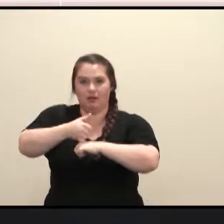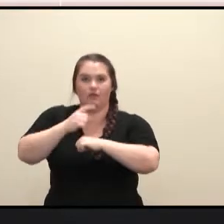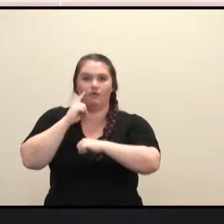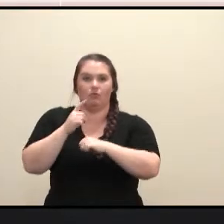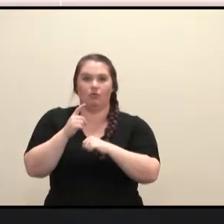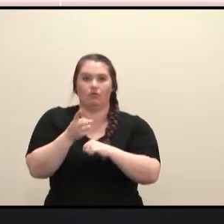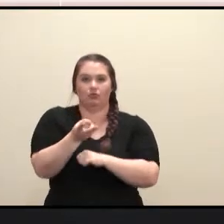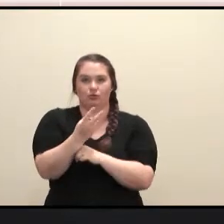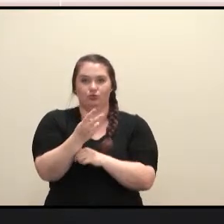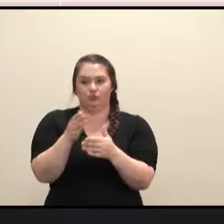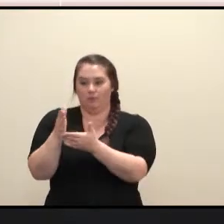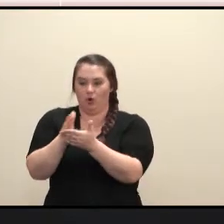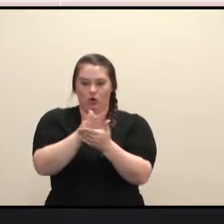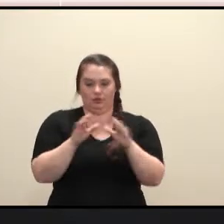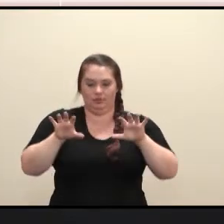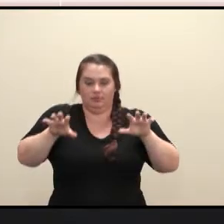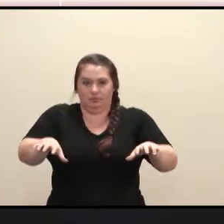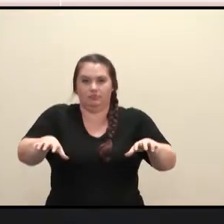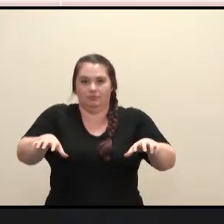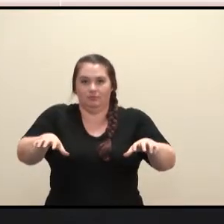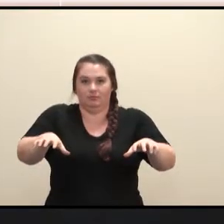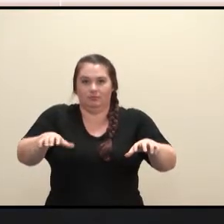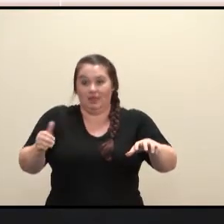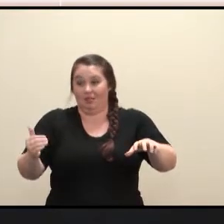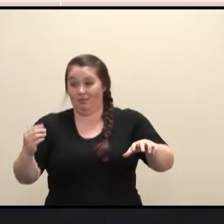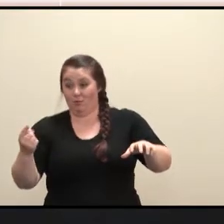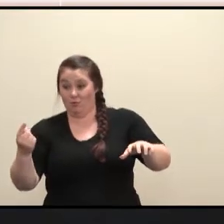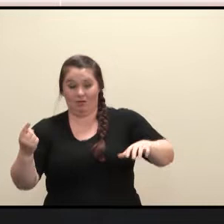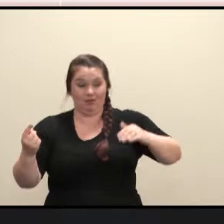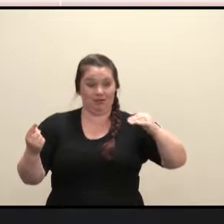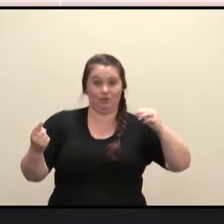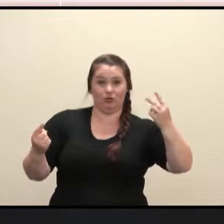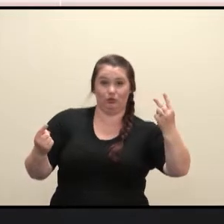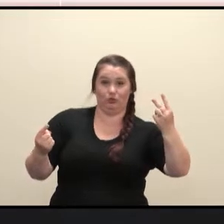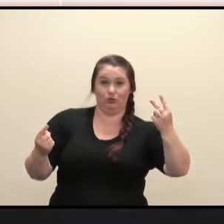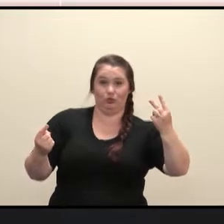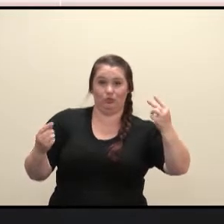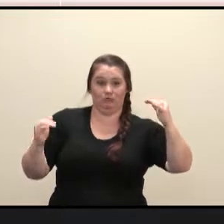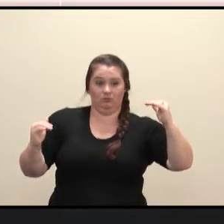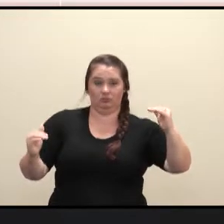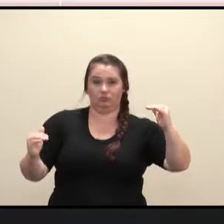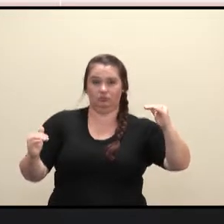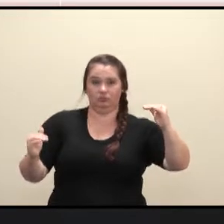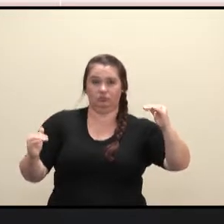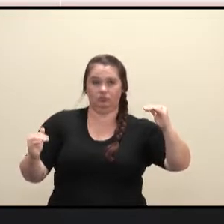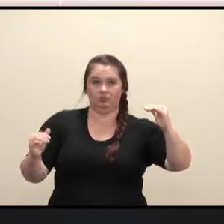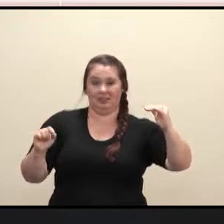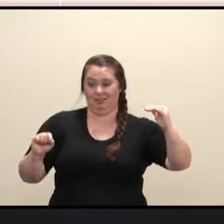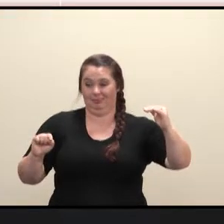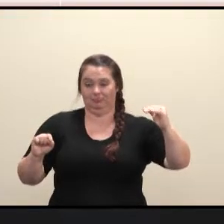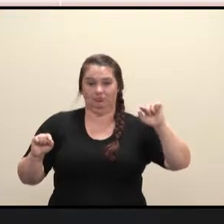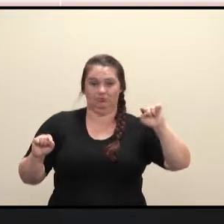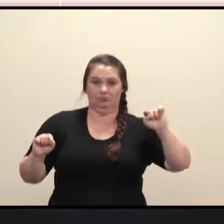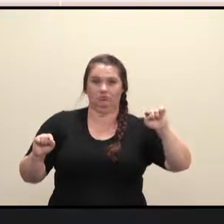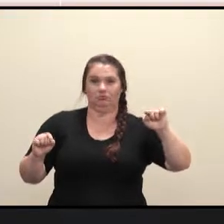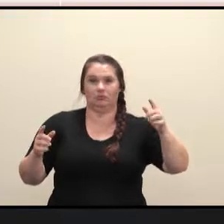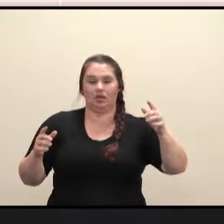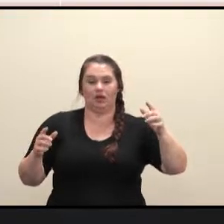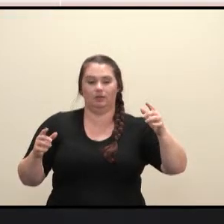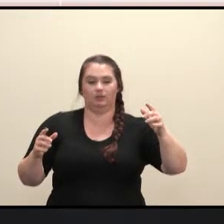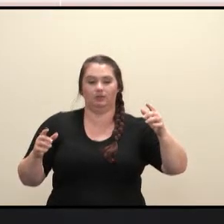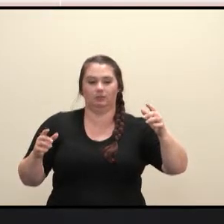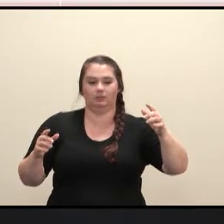2 pieces, which was level 1 and level 2 of tier 2, which is the guaranteed yield, which is